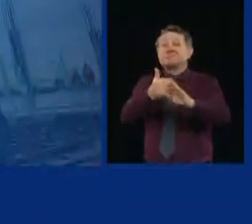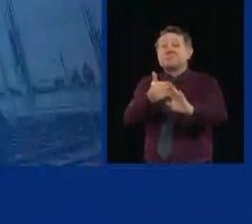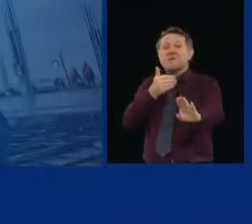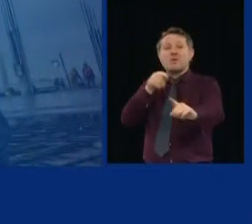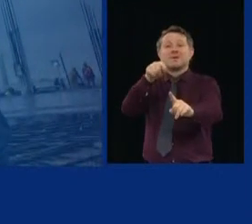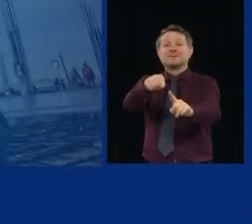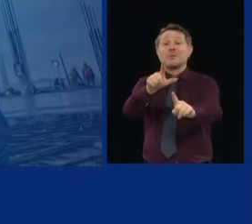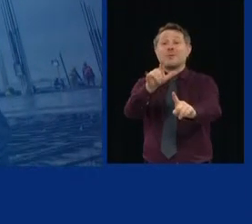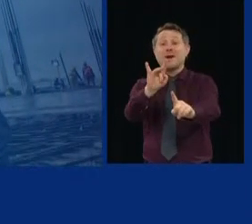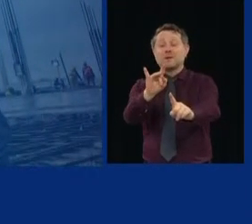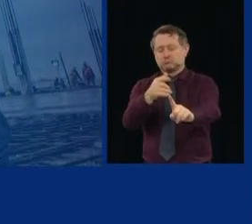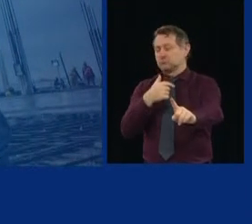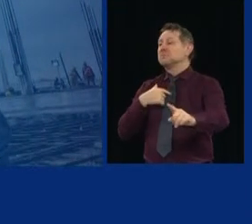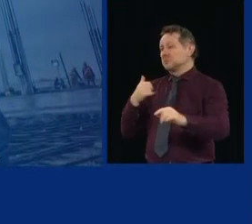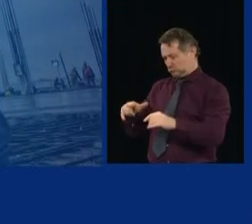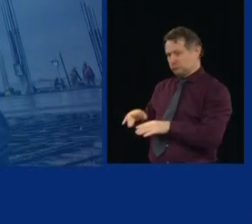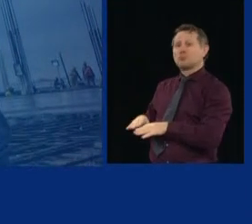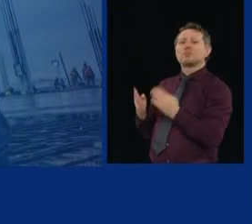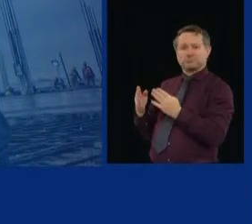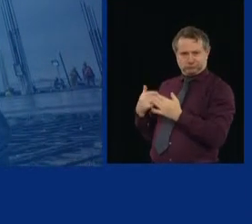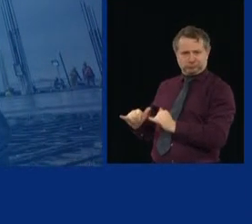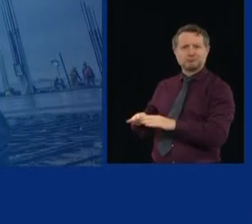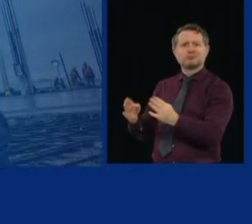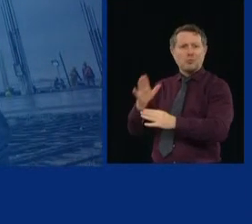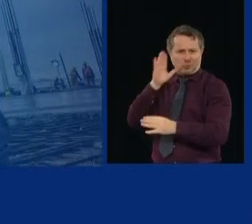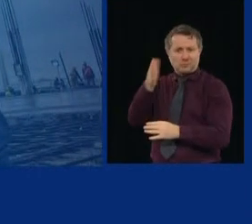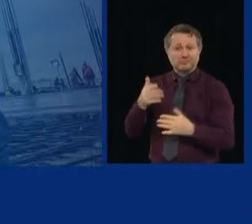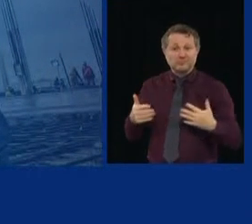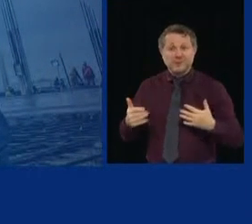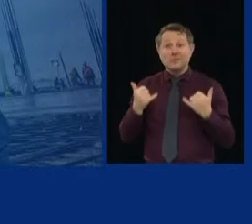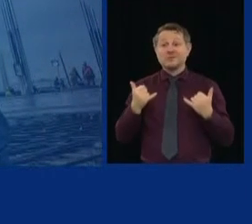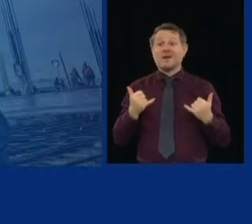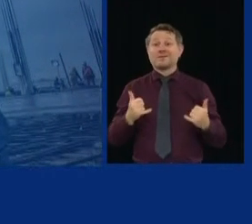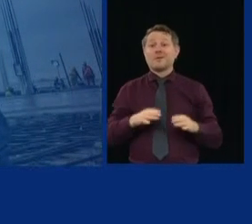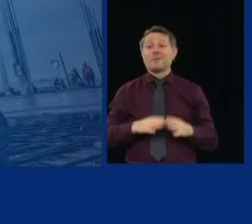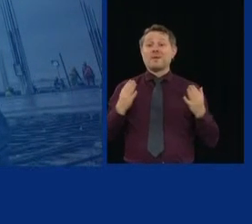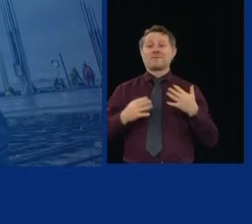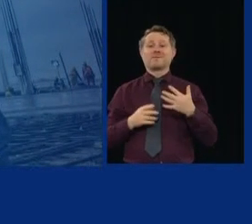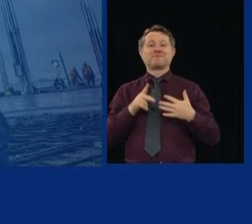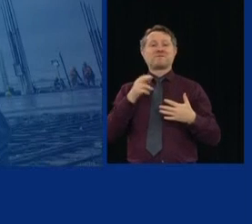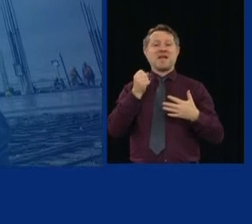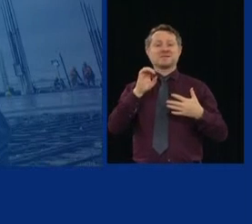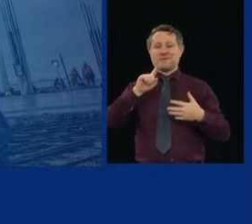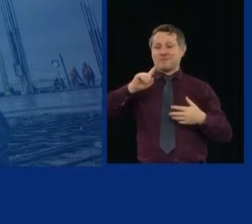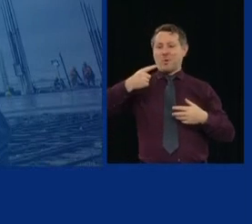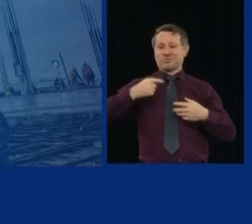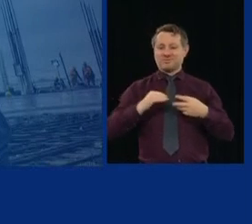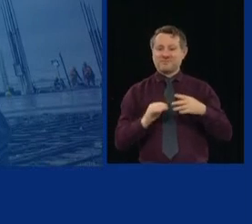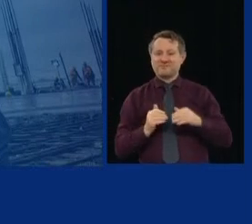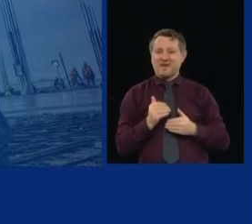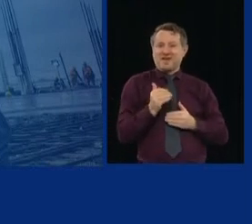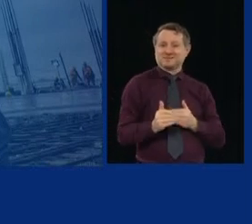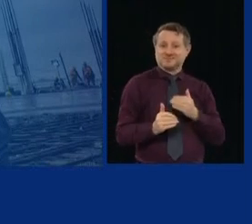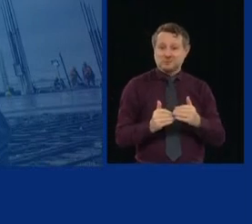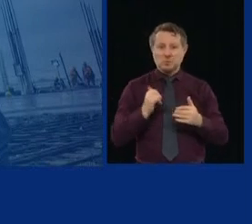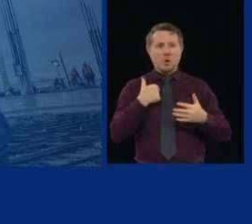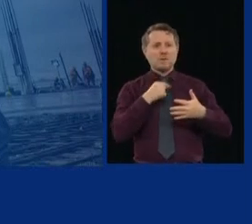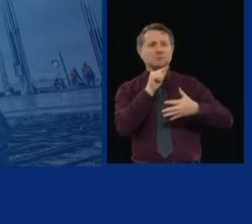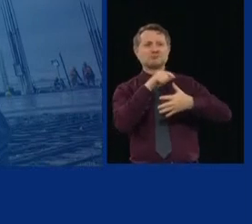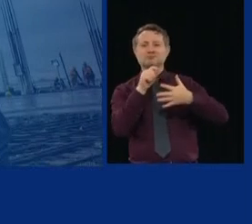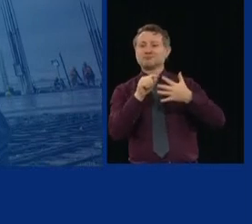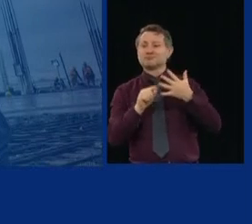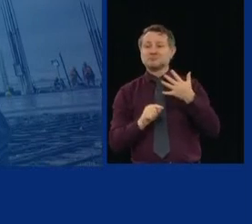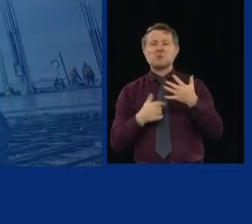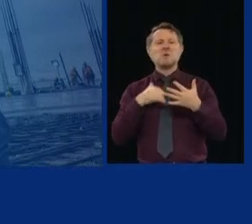open. We're opening phase 1 in those 5 regions today. Just some points on each of